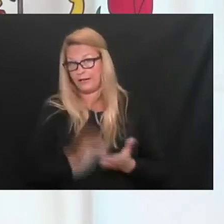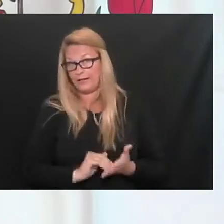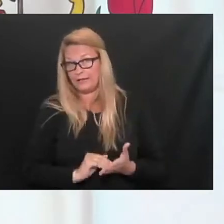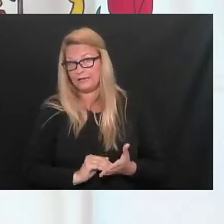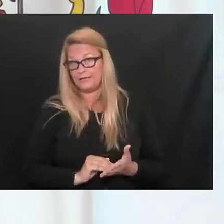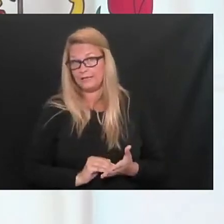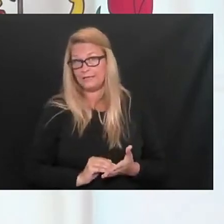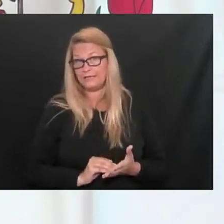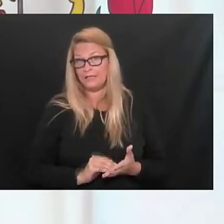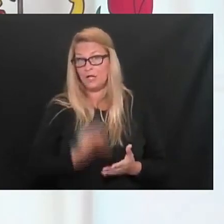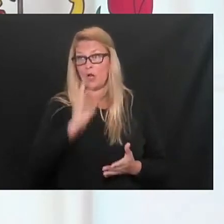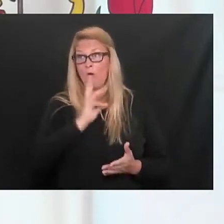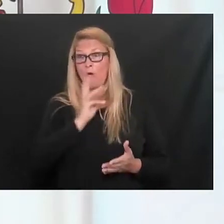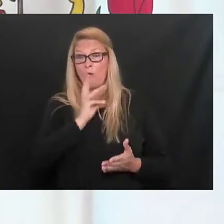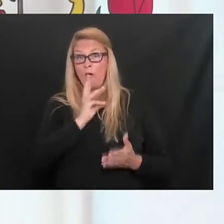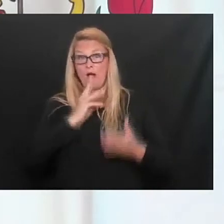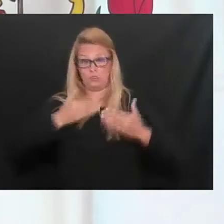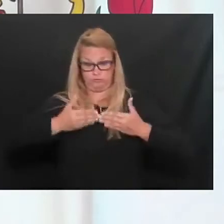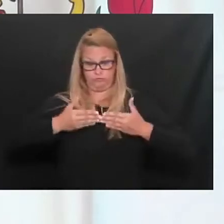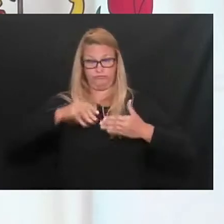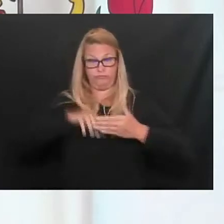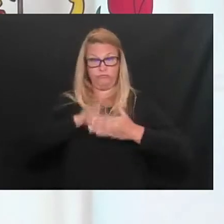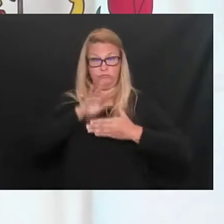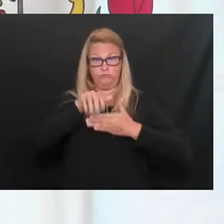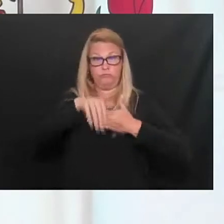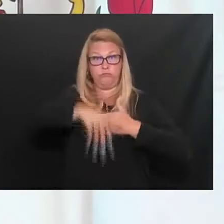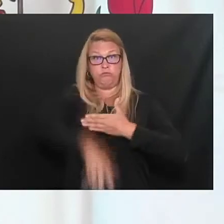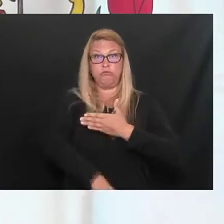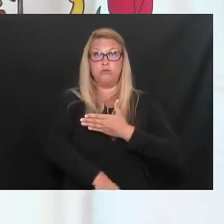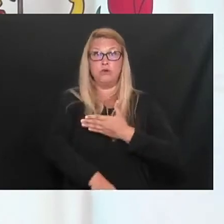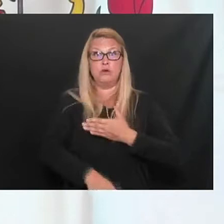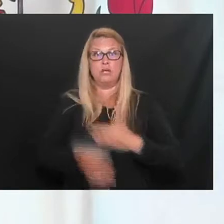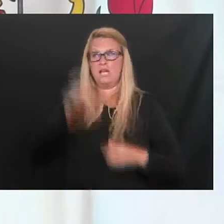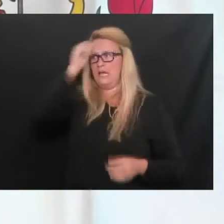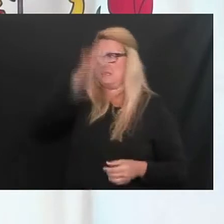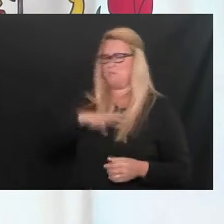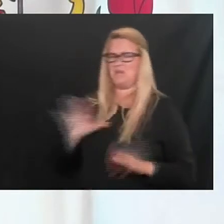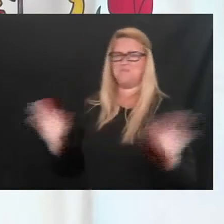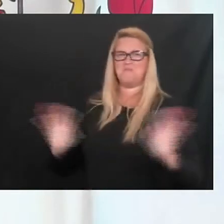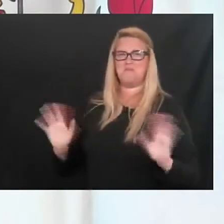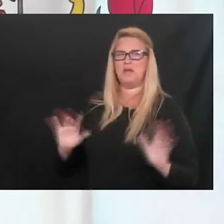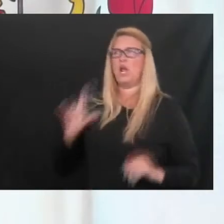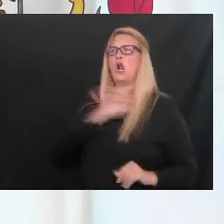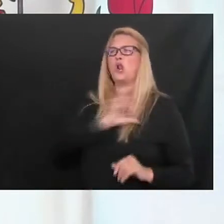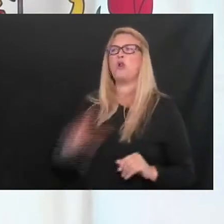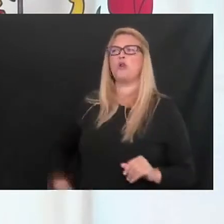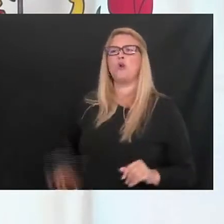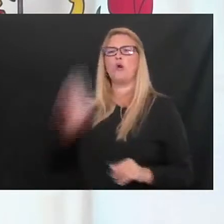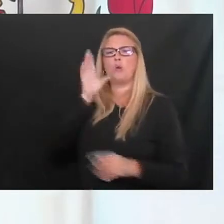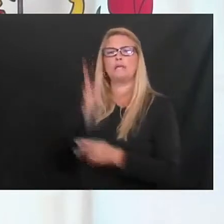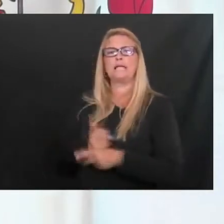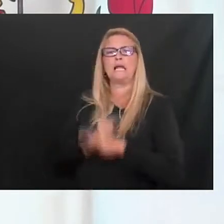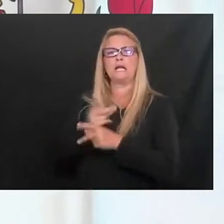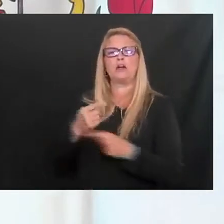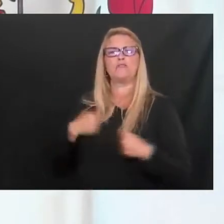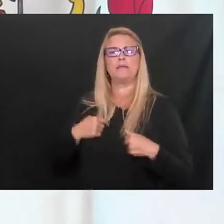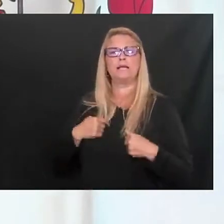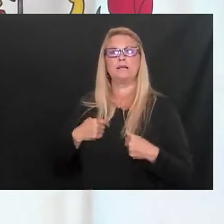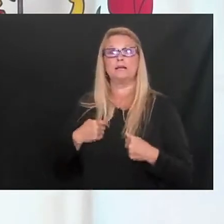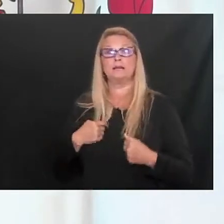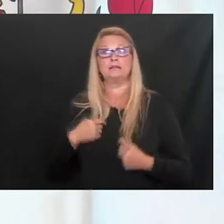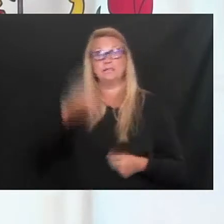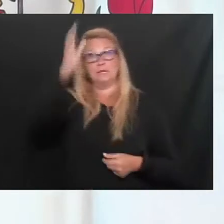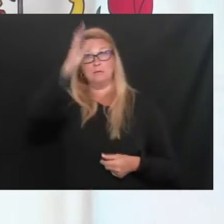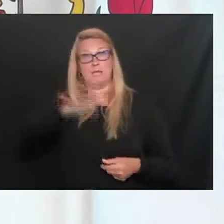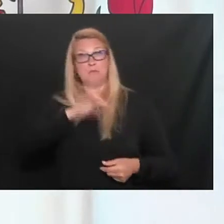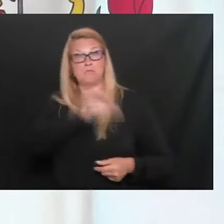dam was breaking, and the guy said, no, I'm just going to stay here. The Lord's going to take care of me. And the park ranger